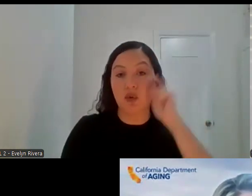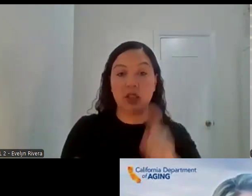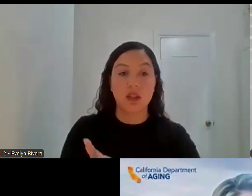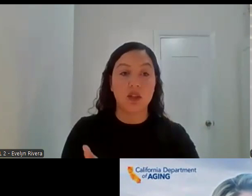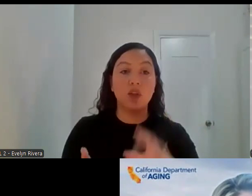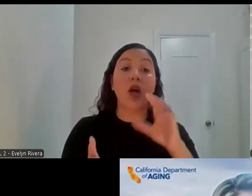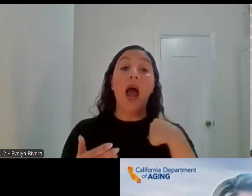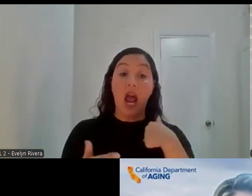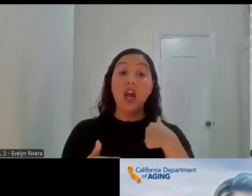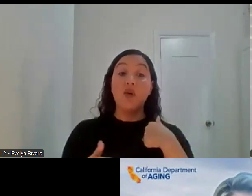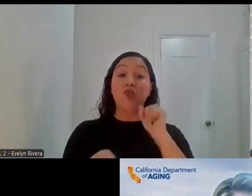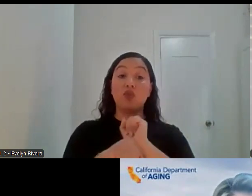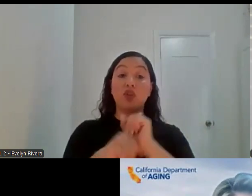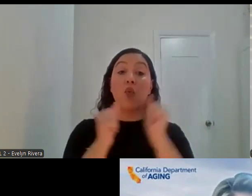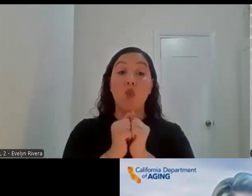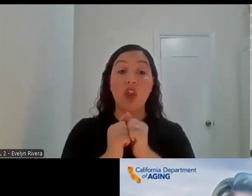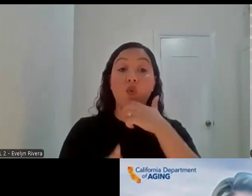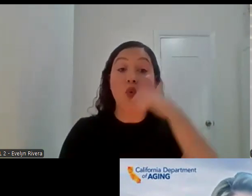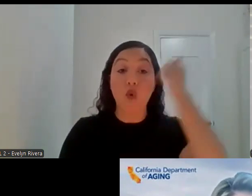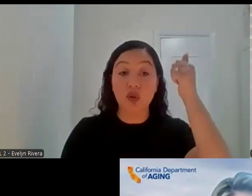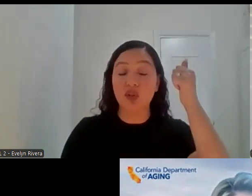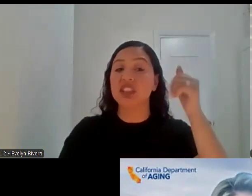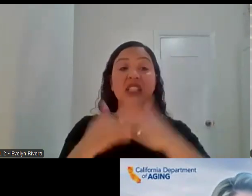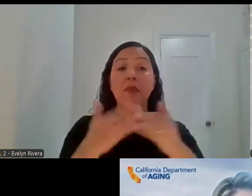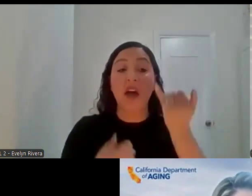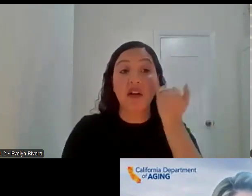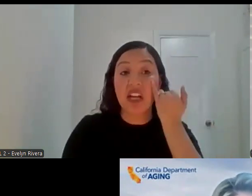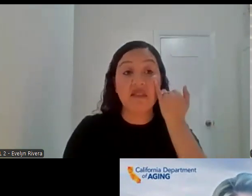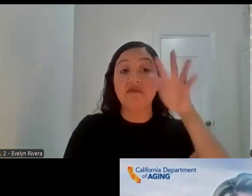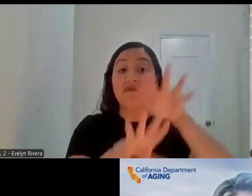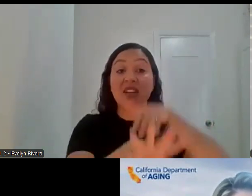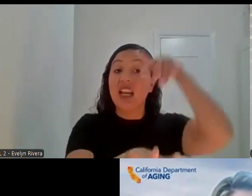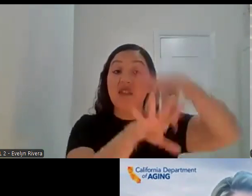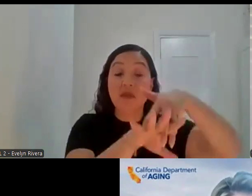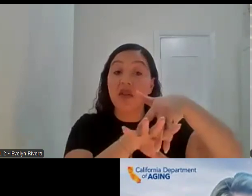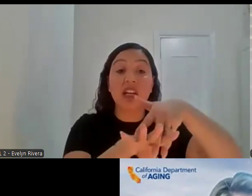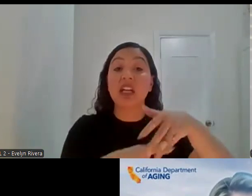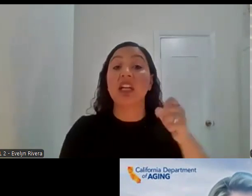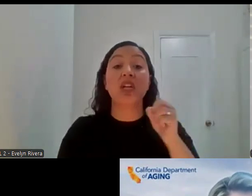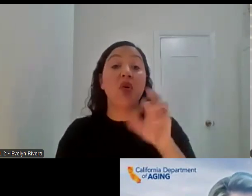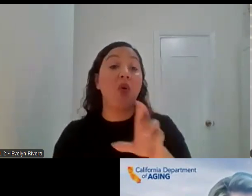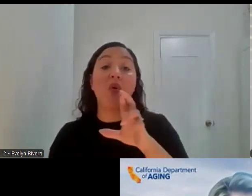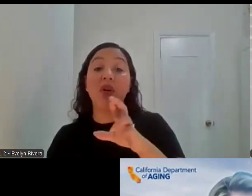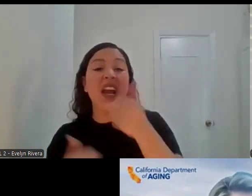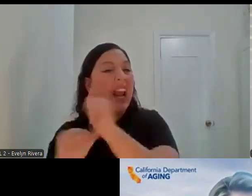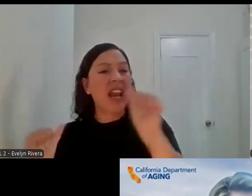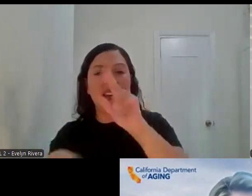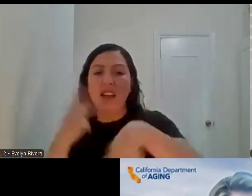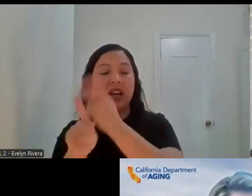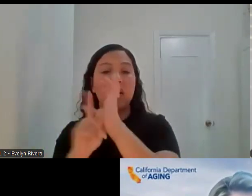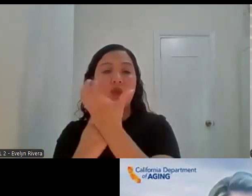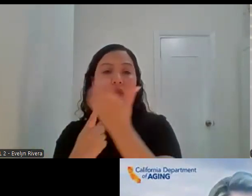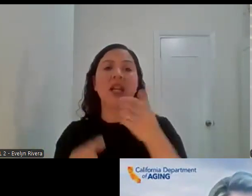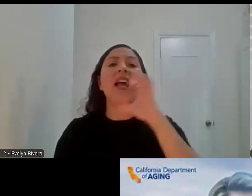Native American or whatever culture it is, aging has many issues. And I try to provide them